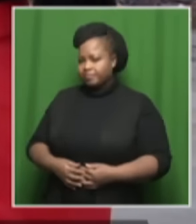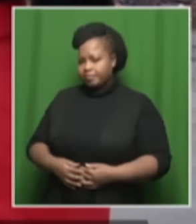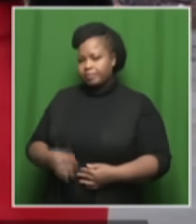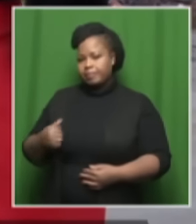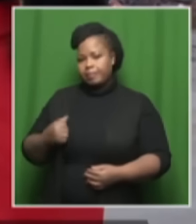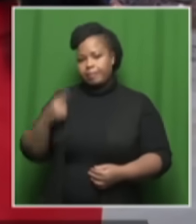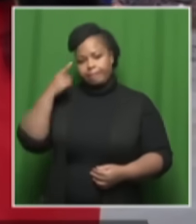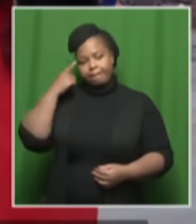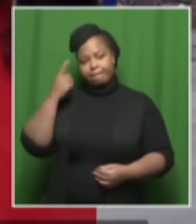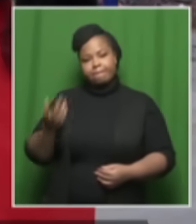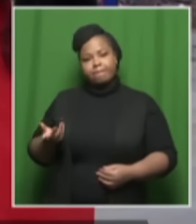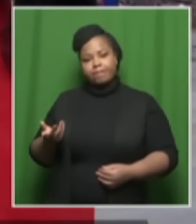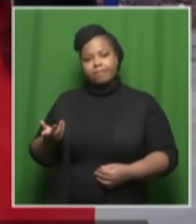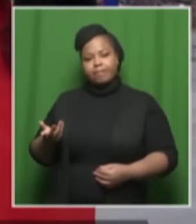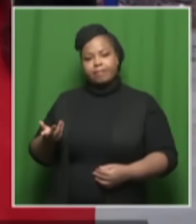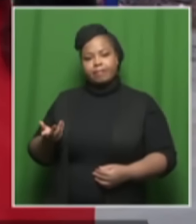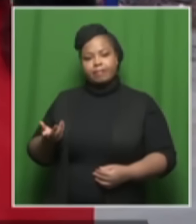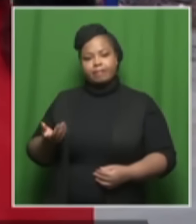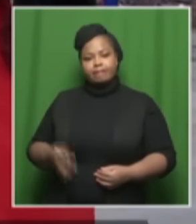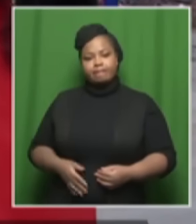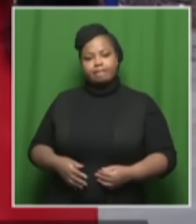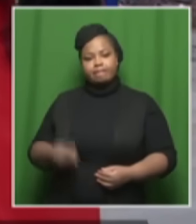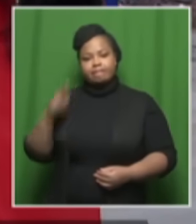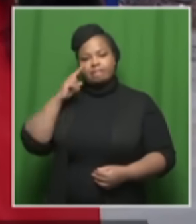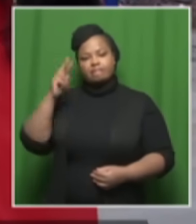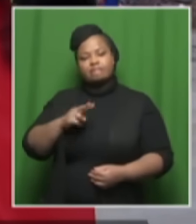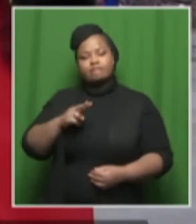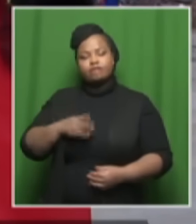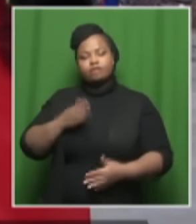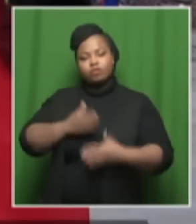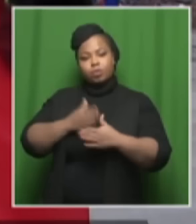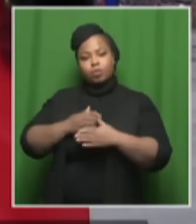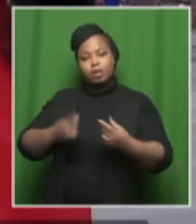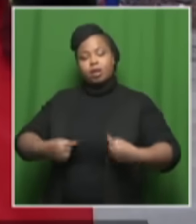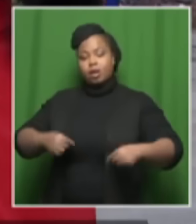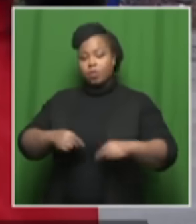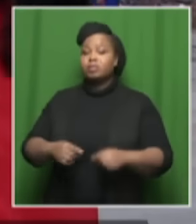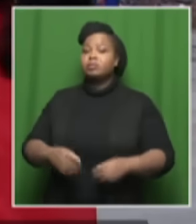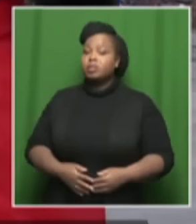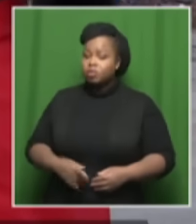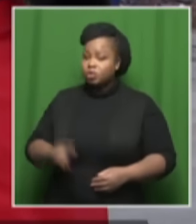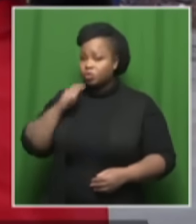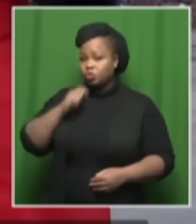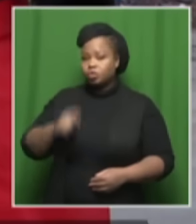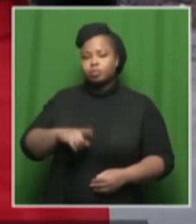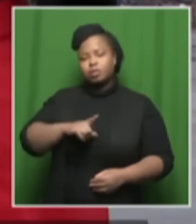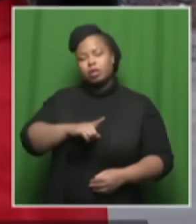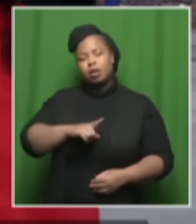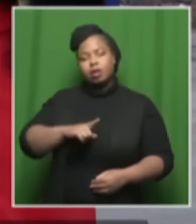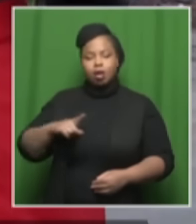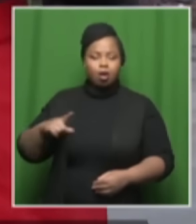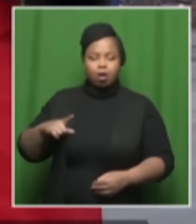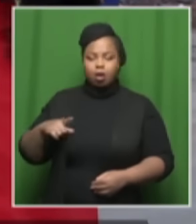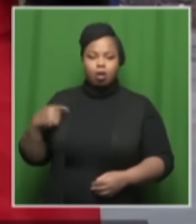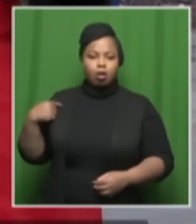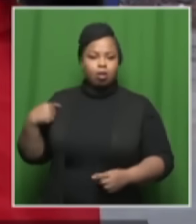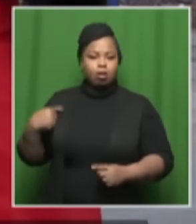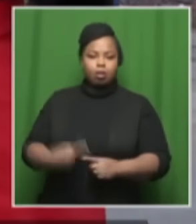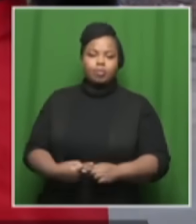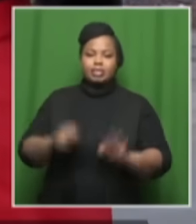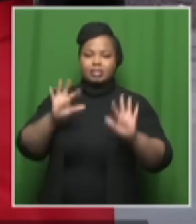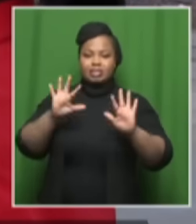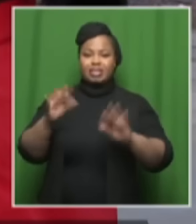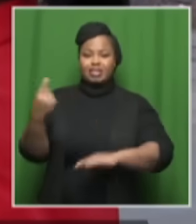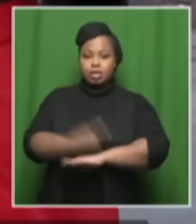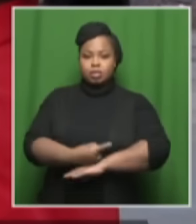from a perspective of our operation, it's been a long operation. I think we're into day 10 now, and when you've